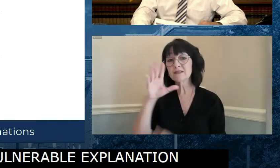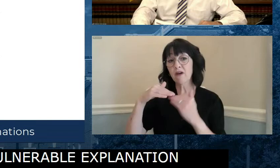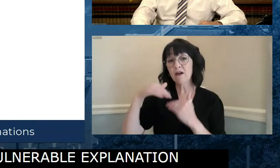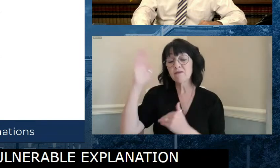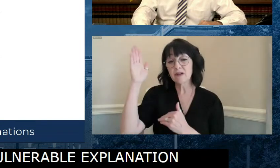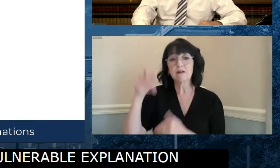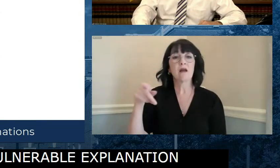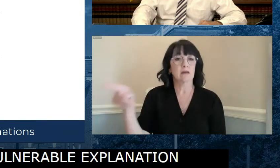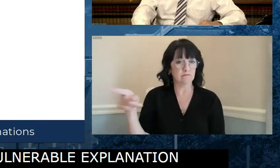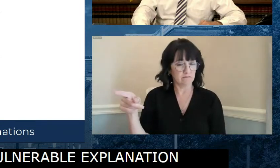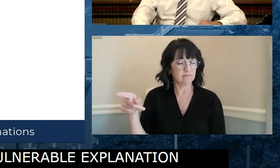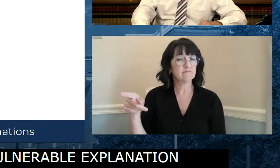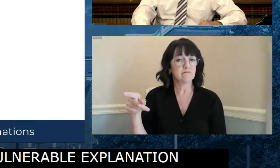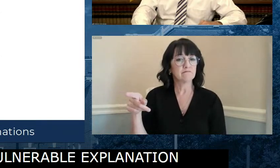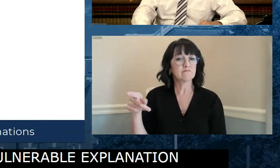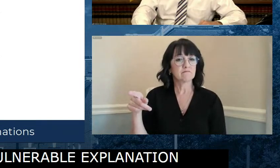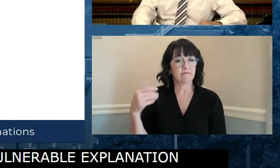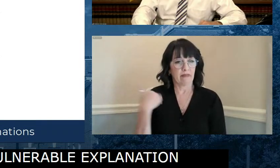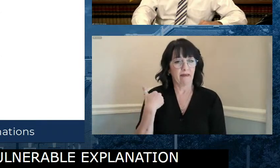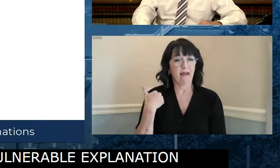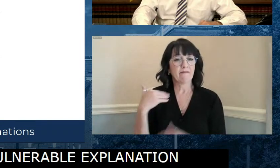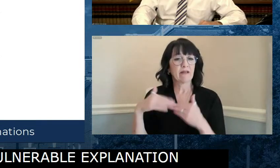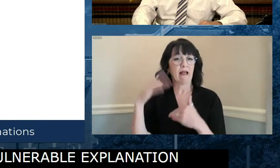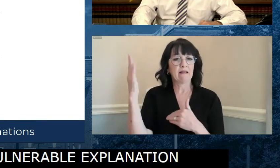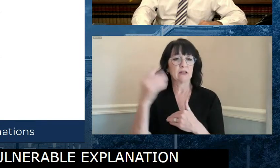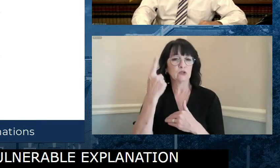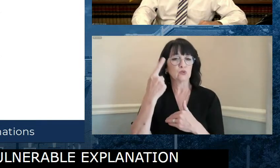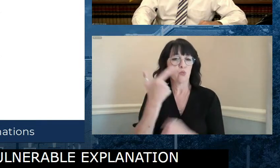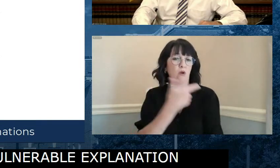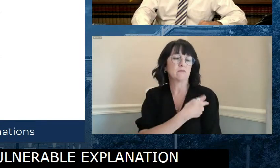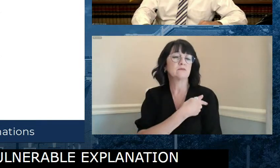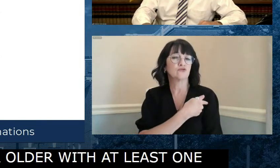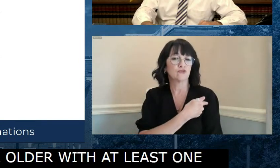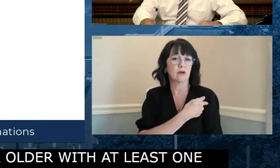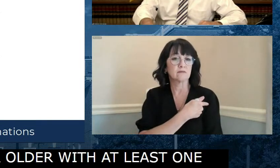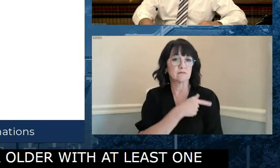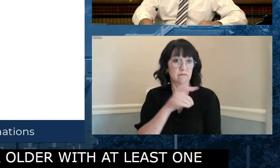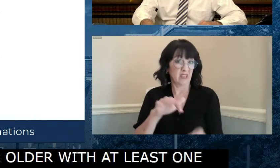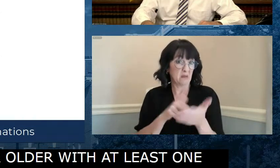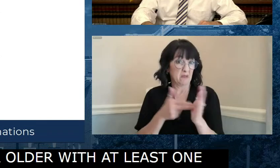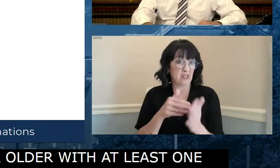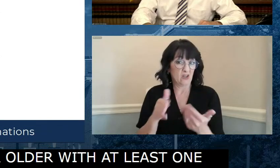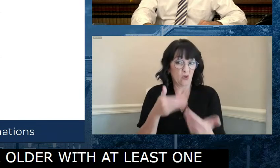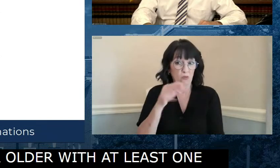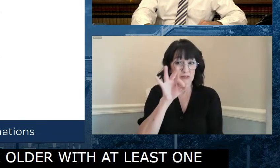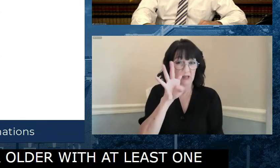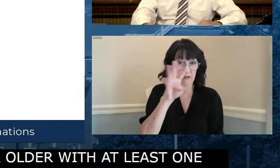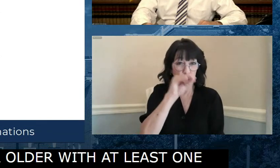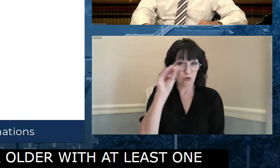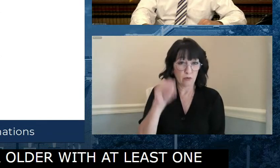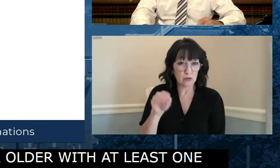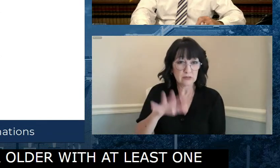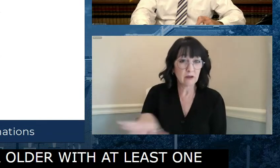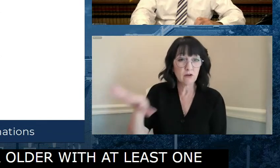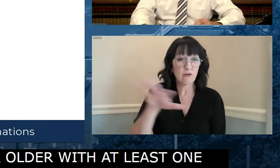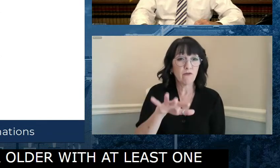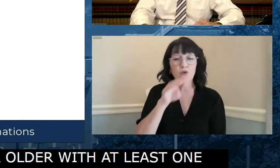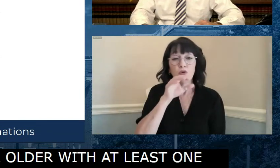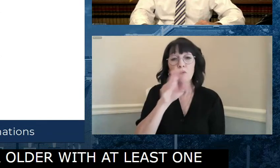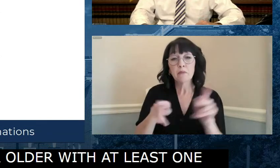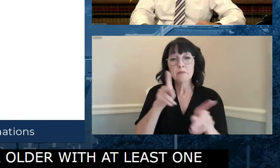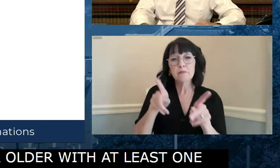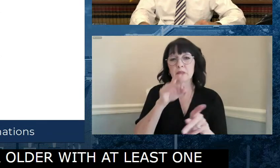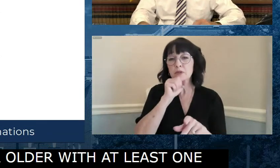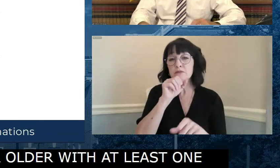that's over 90 or almost 94%. And again, at the same time, though, we have